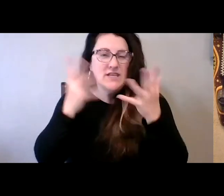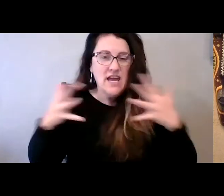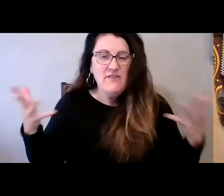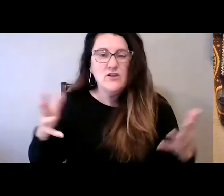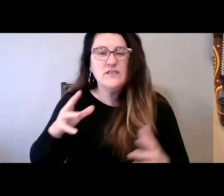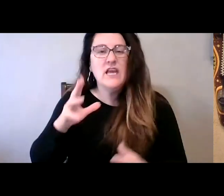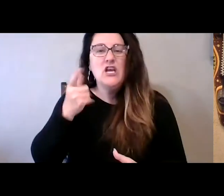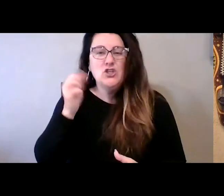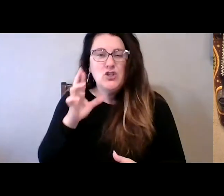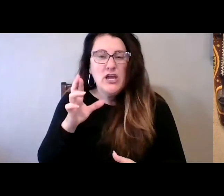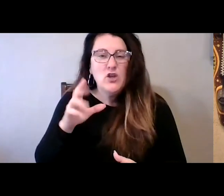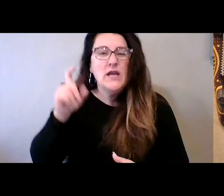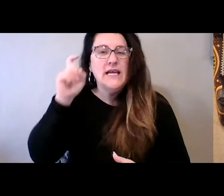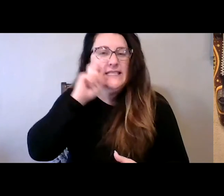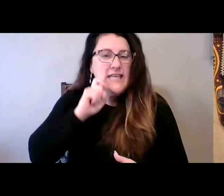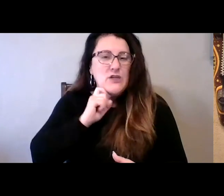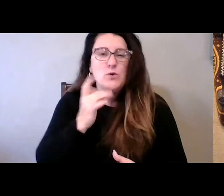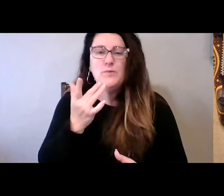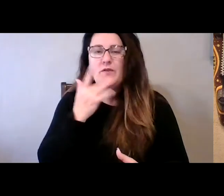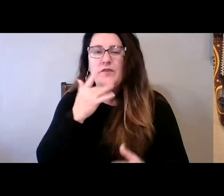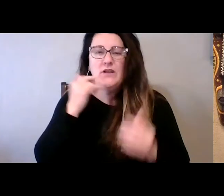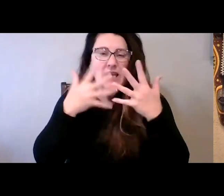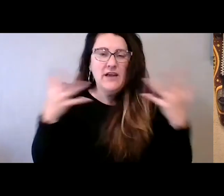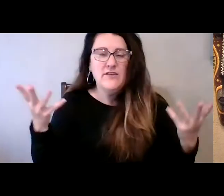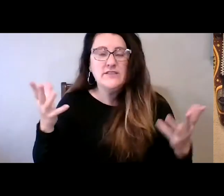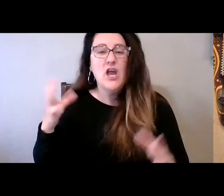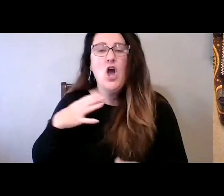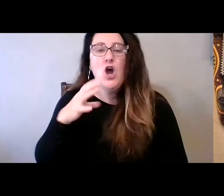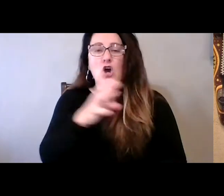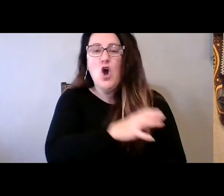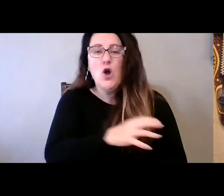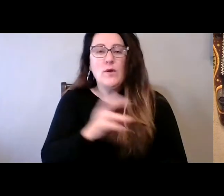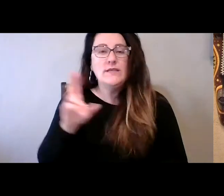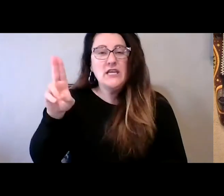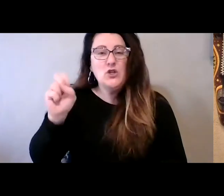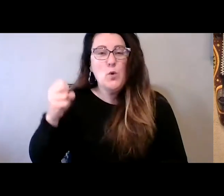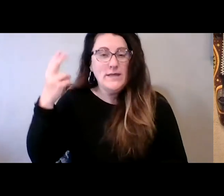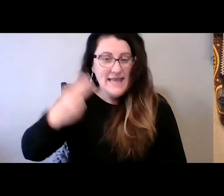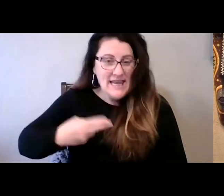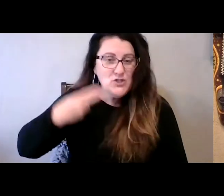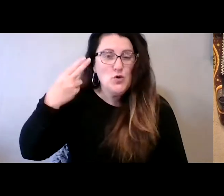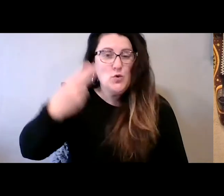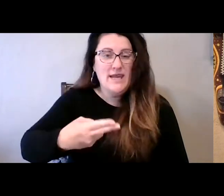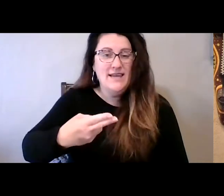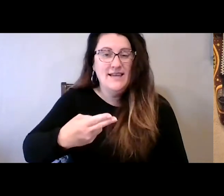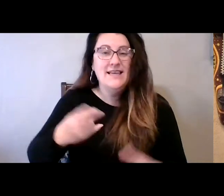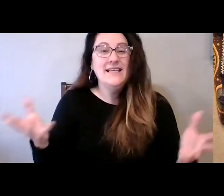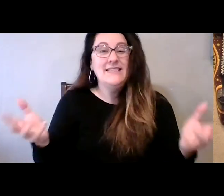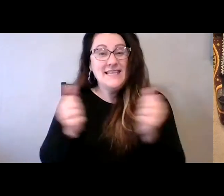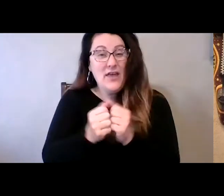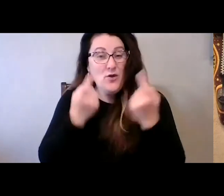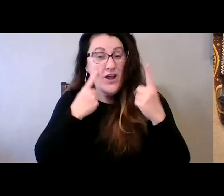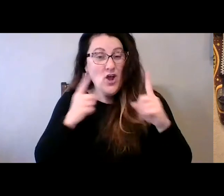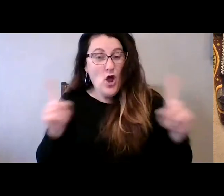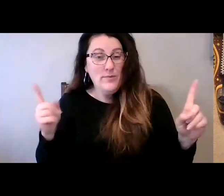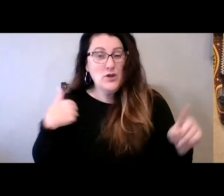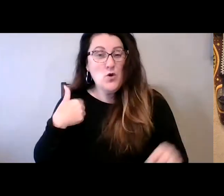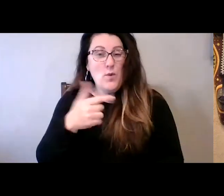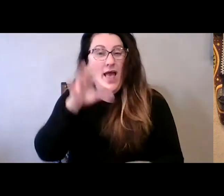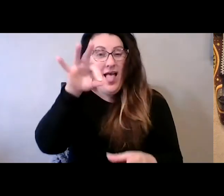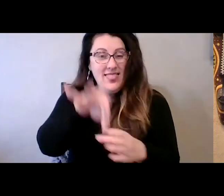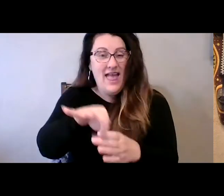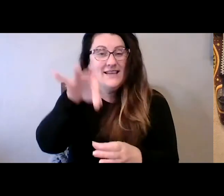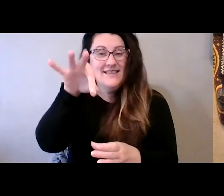gender diverse, most sexuality diverse Congress in US history. What we did together is we